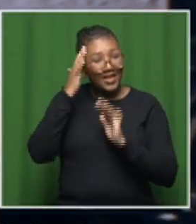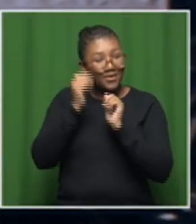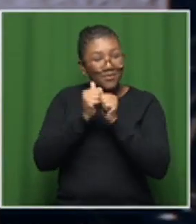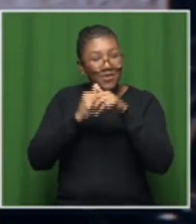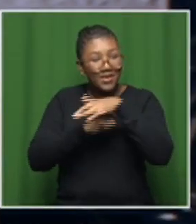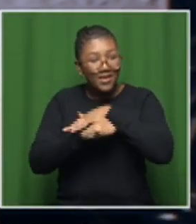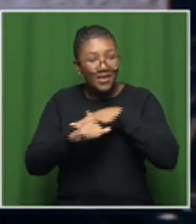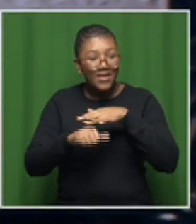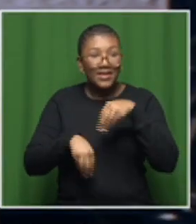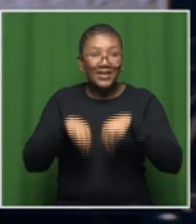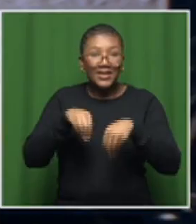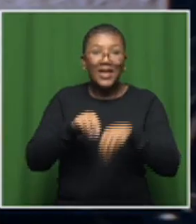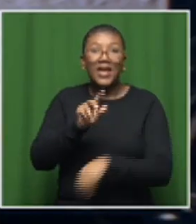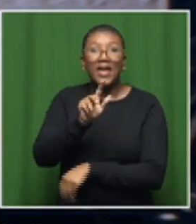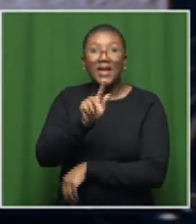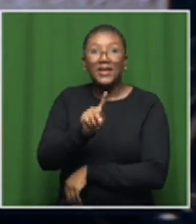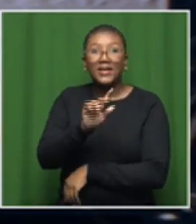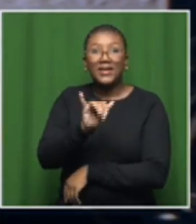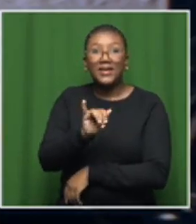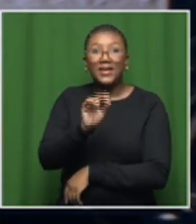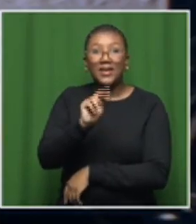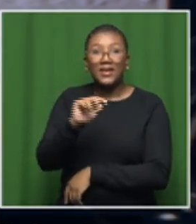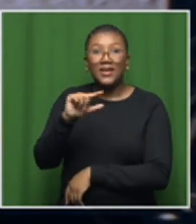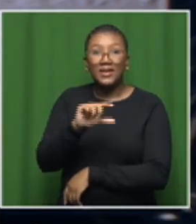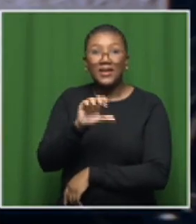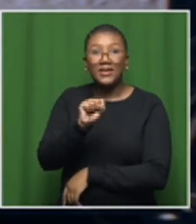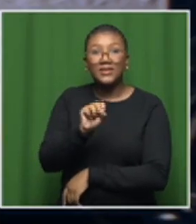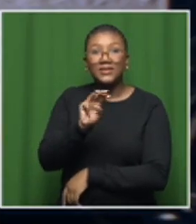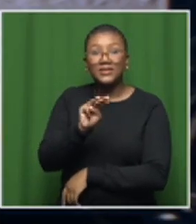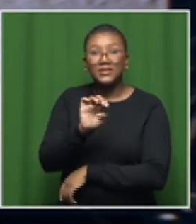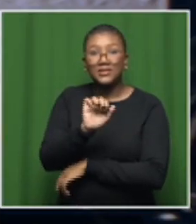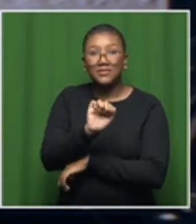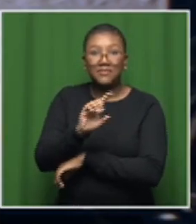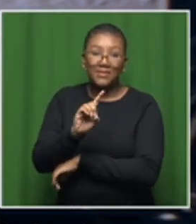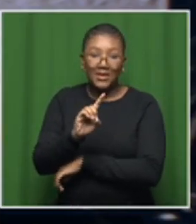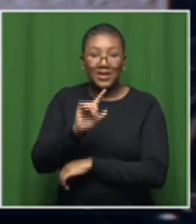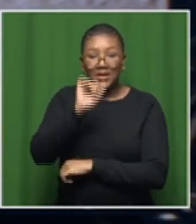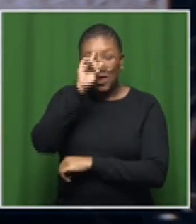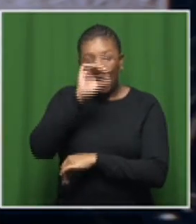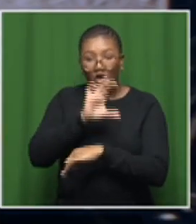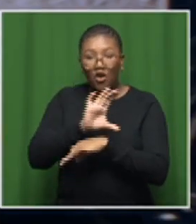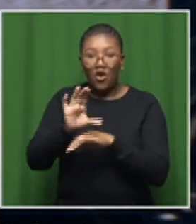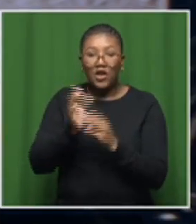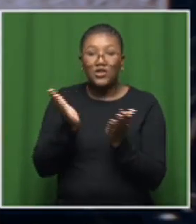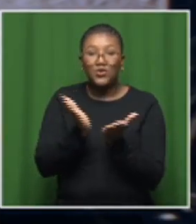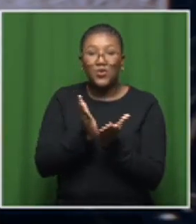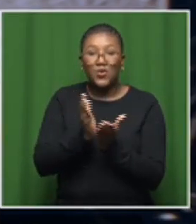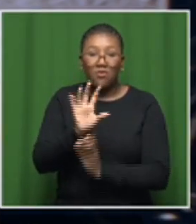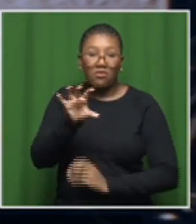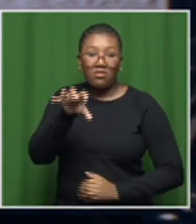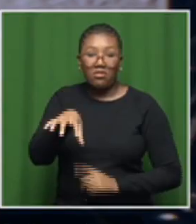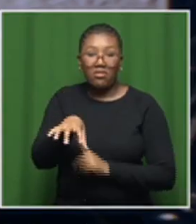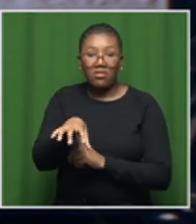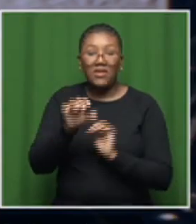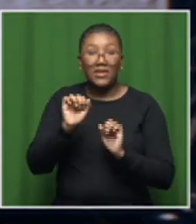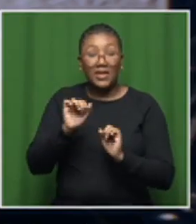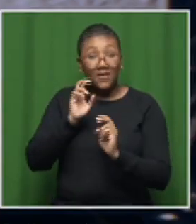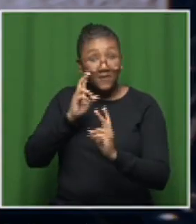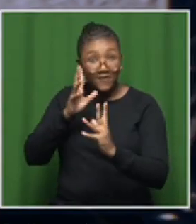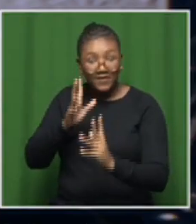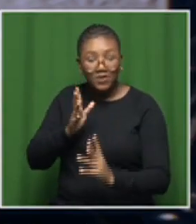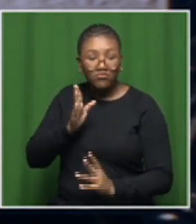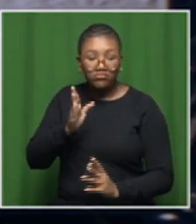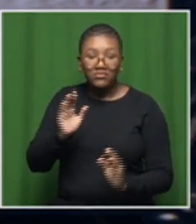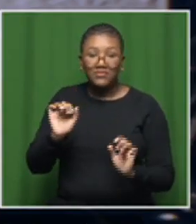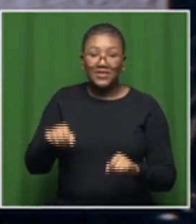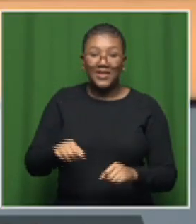and they can book online. And the sensory space is at the Children's Memorial Institute, just to come and see a little bit more about the work we do there. All right,